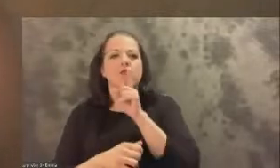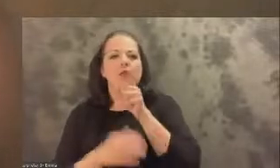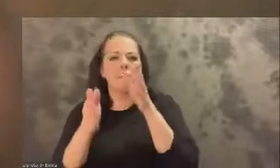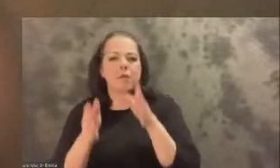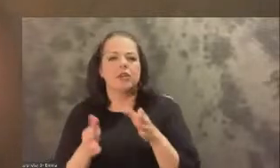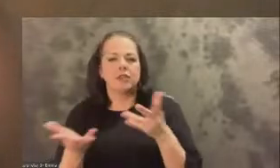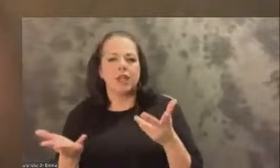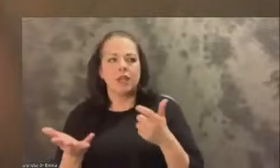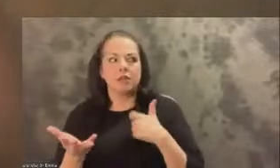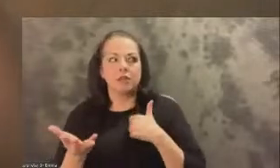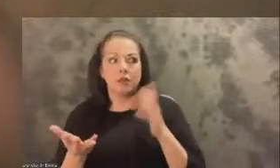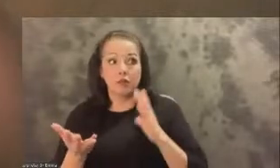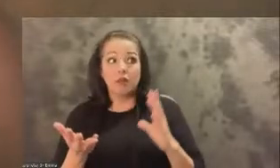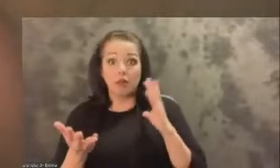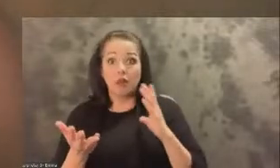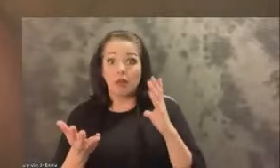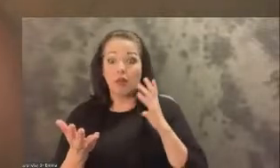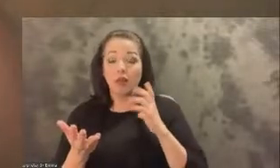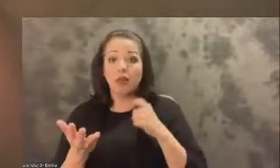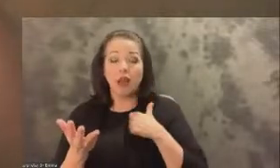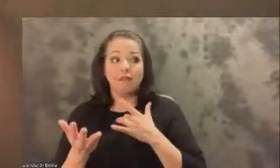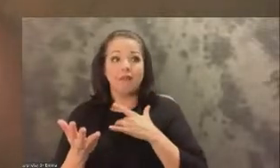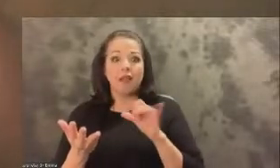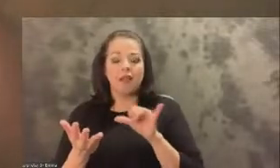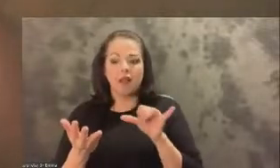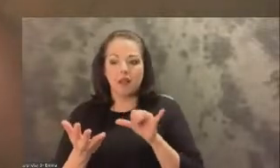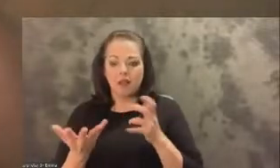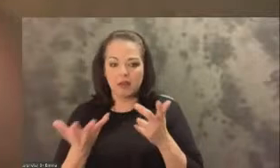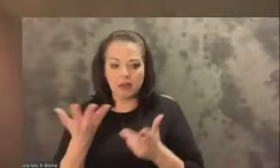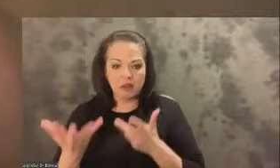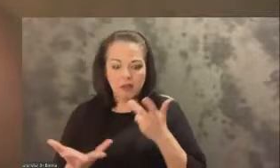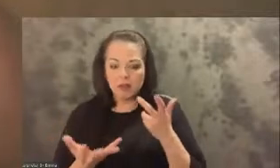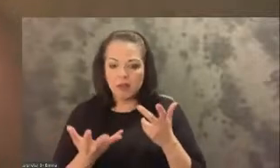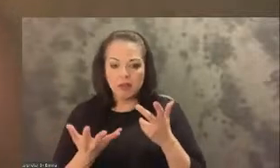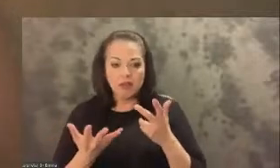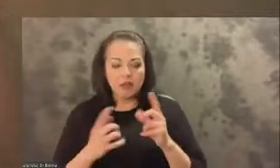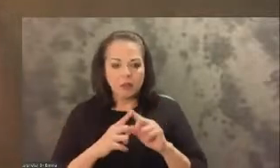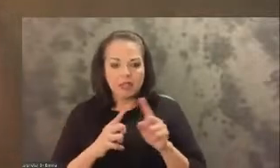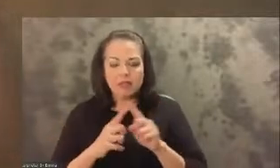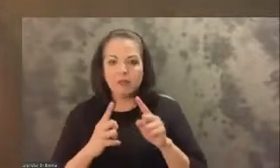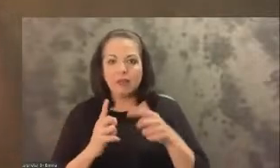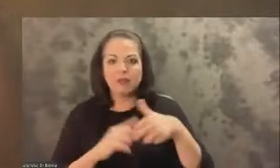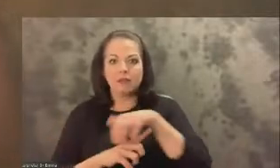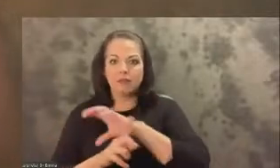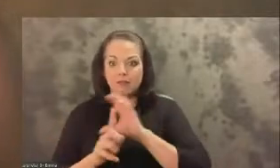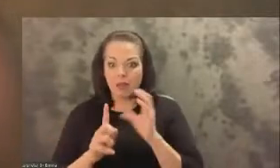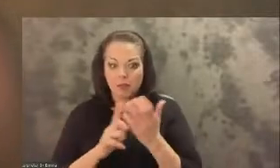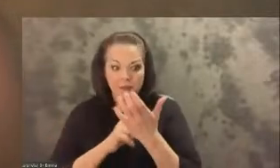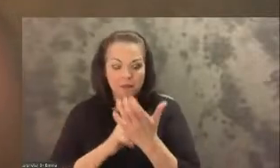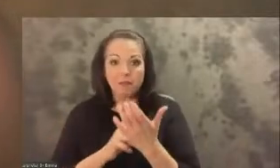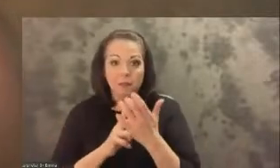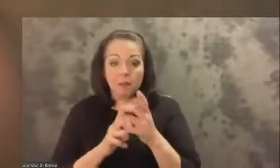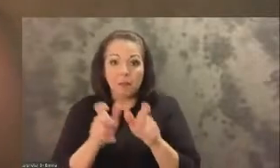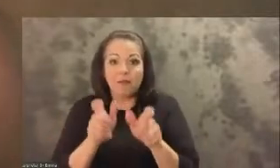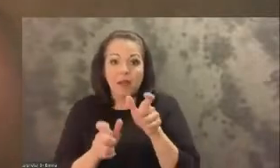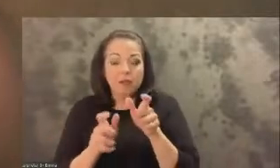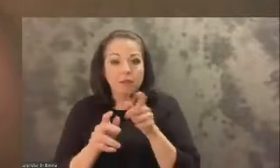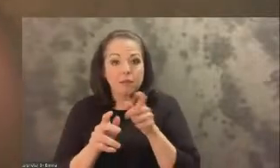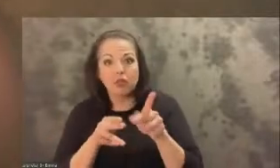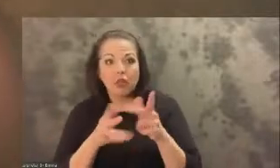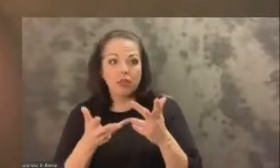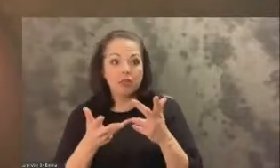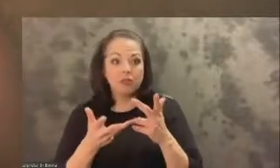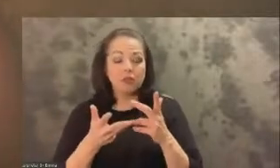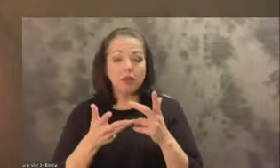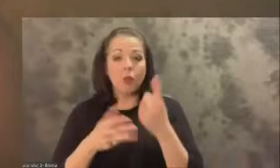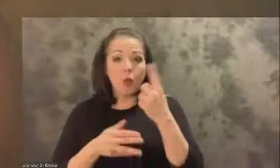I early on circled myself with different professionals, and one of them being a mental health professional. I think we've all